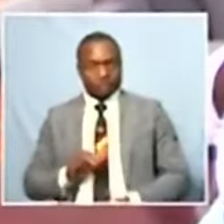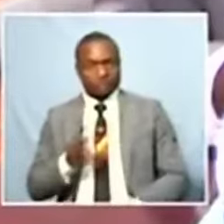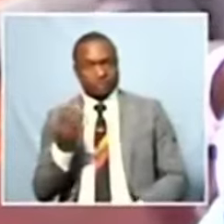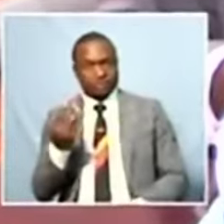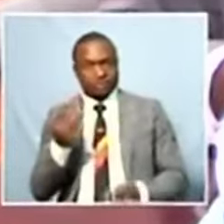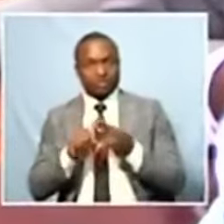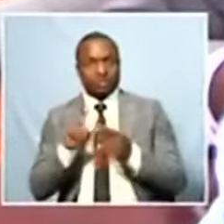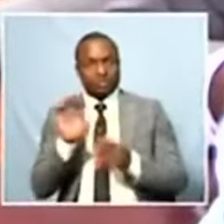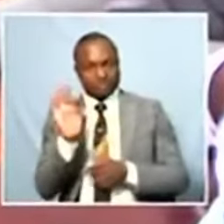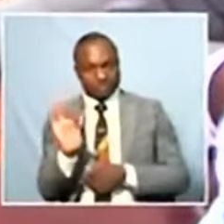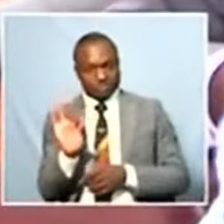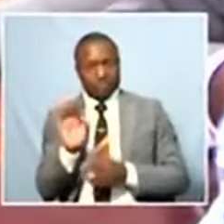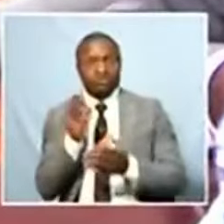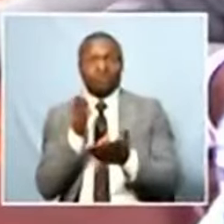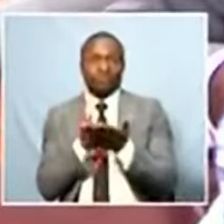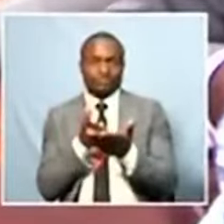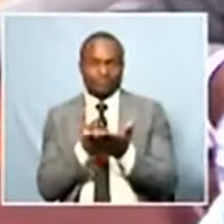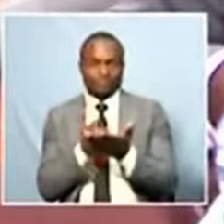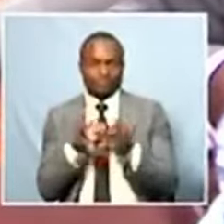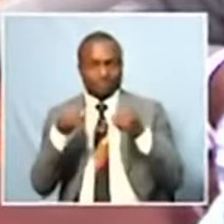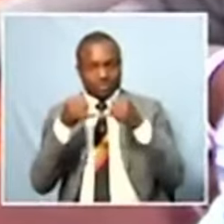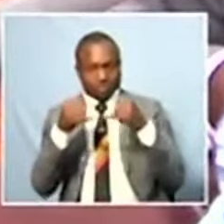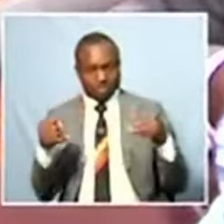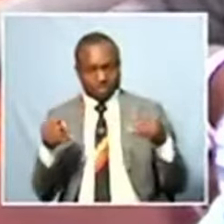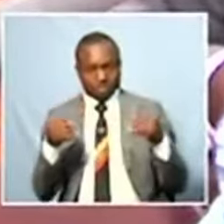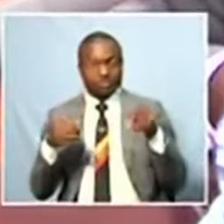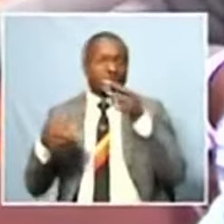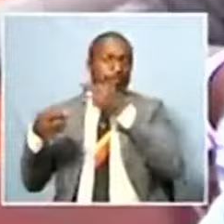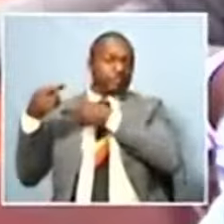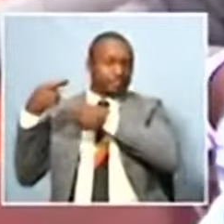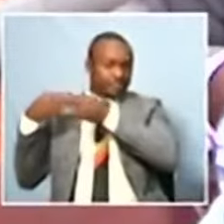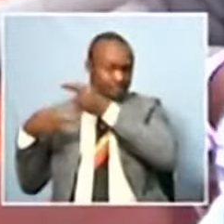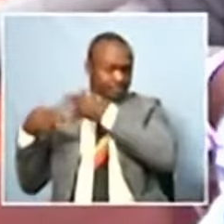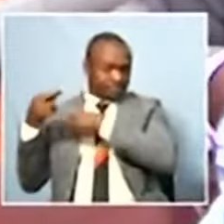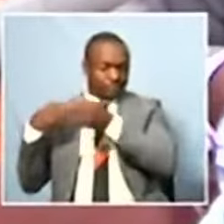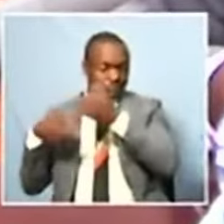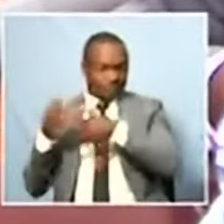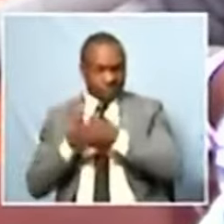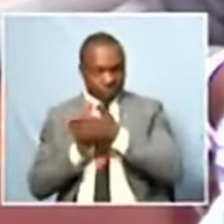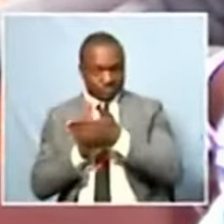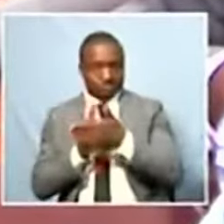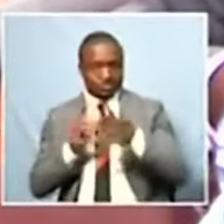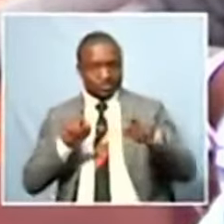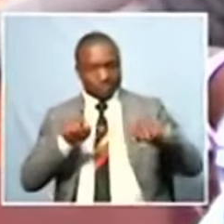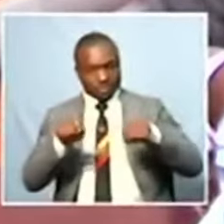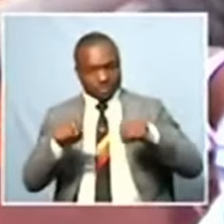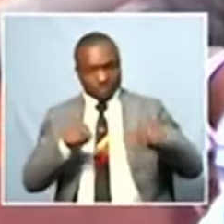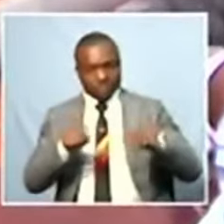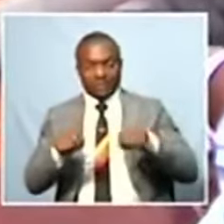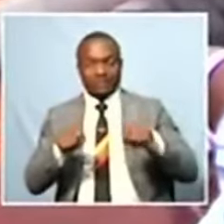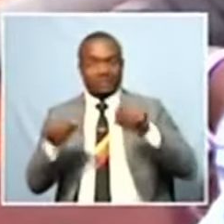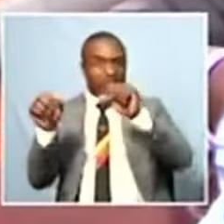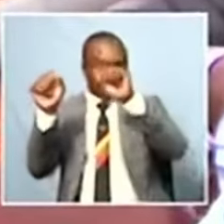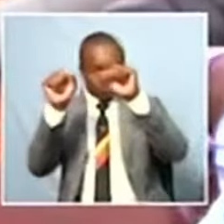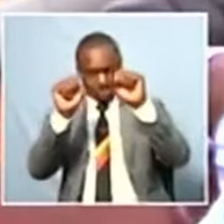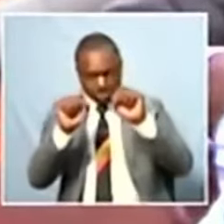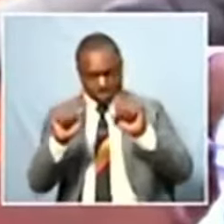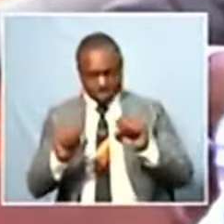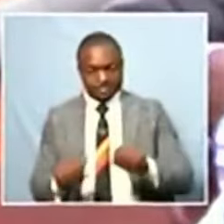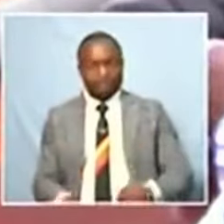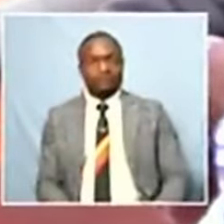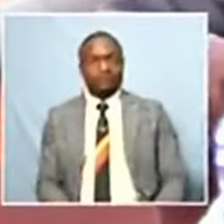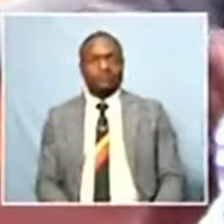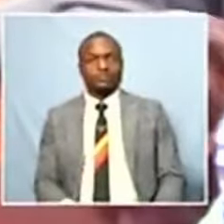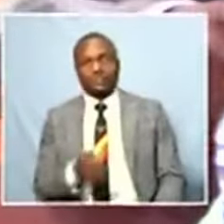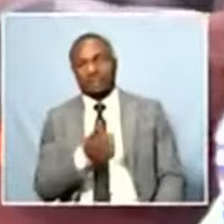to 9, and this is in line with the revised guidelines on governance of structures.